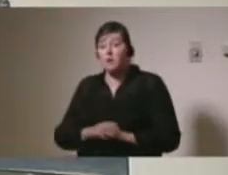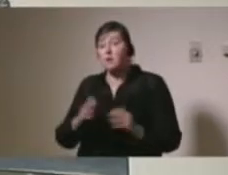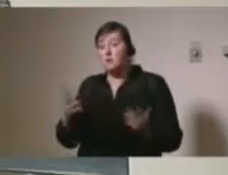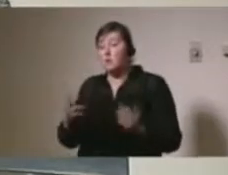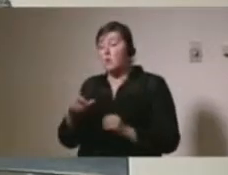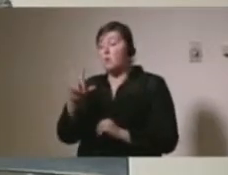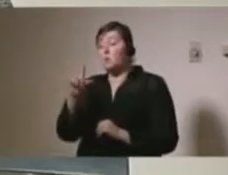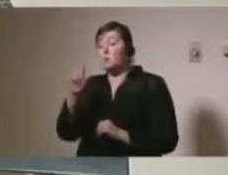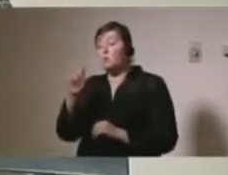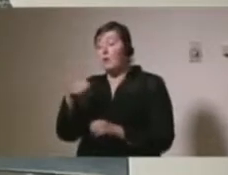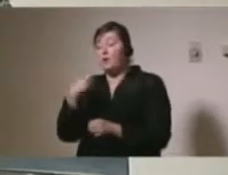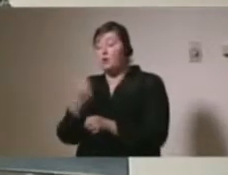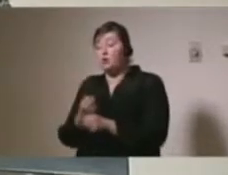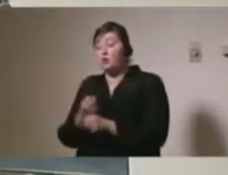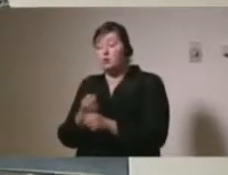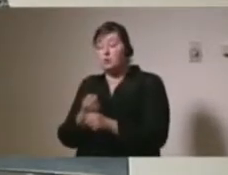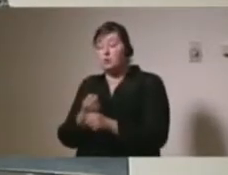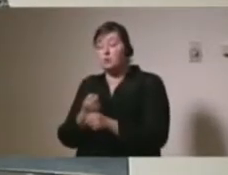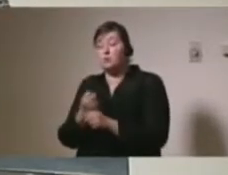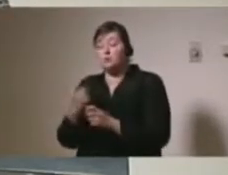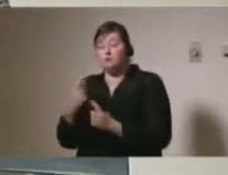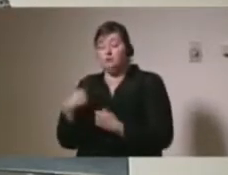postmen and women have